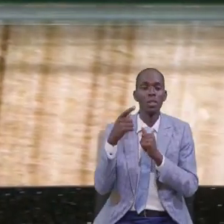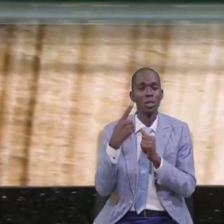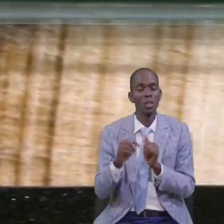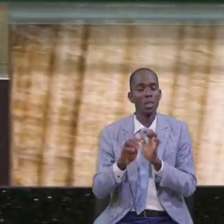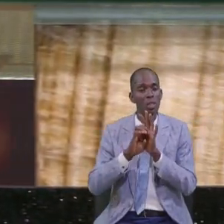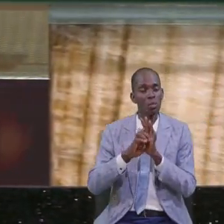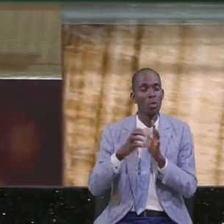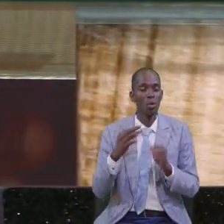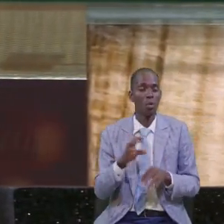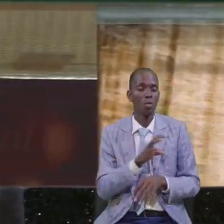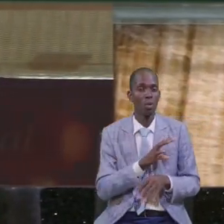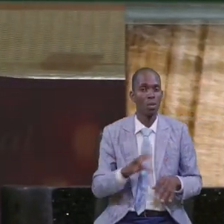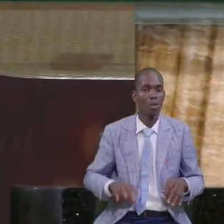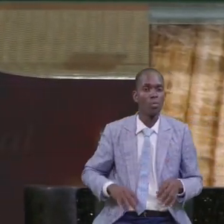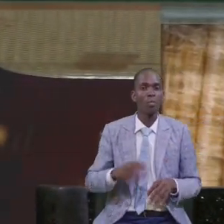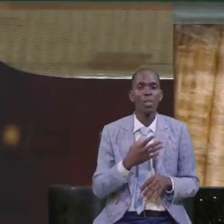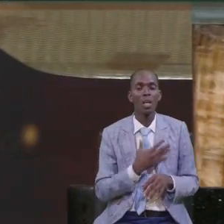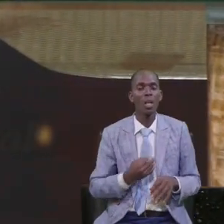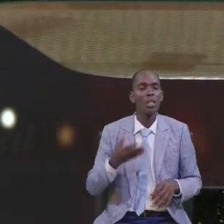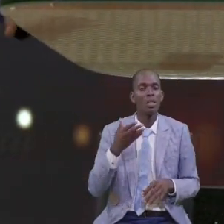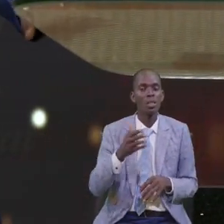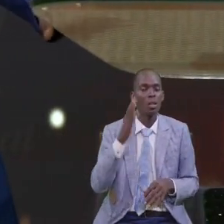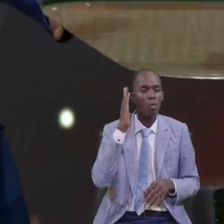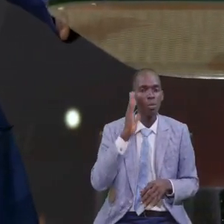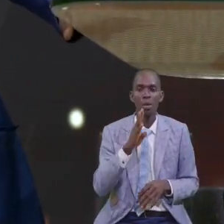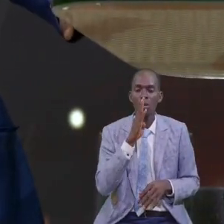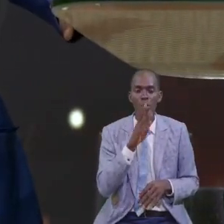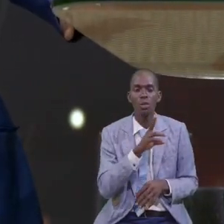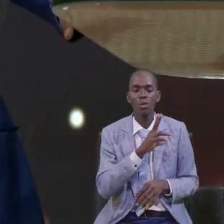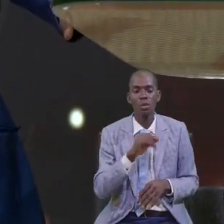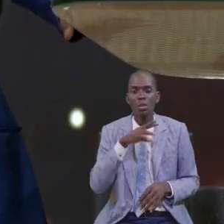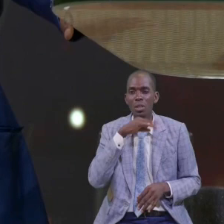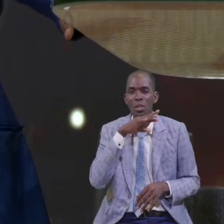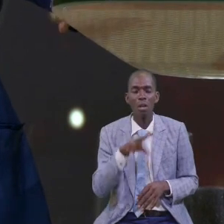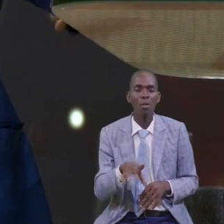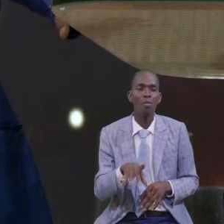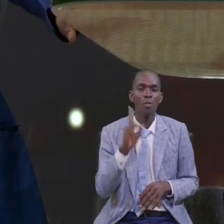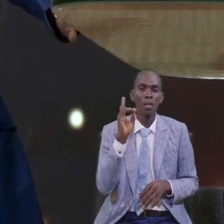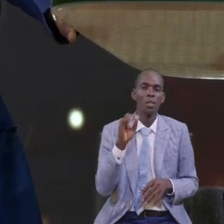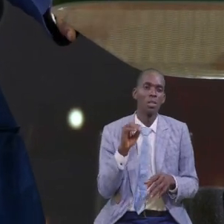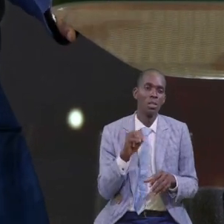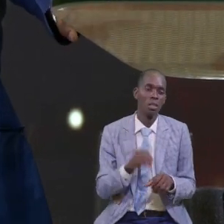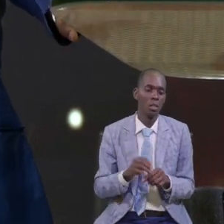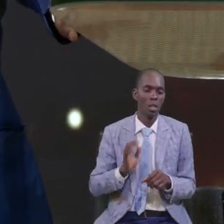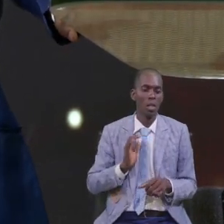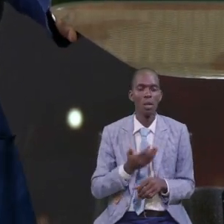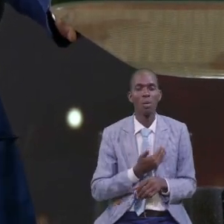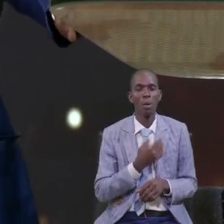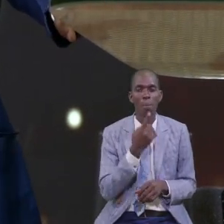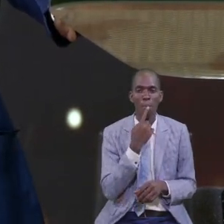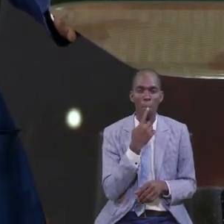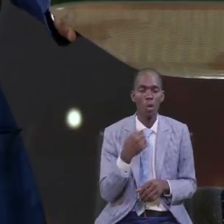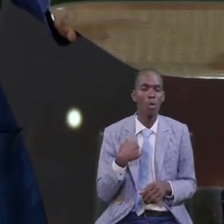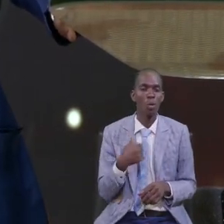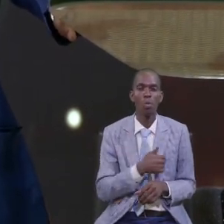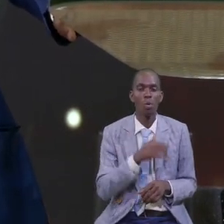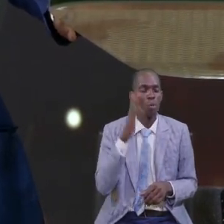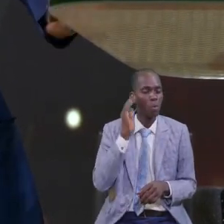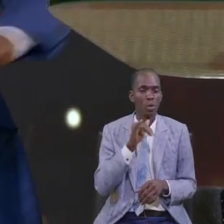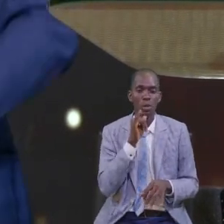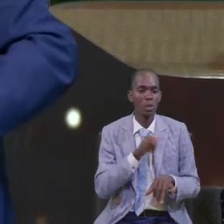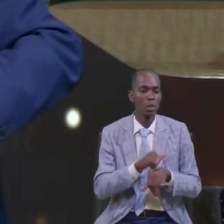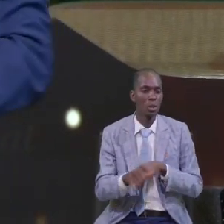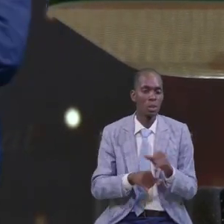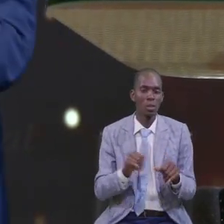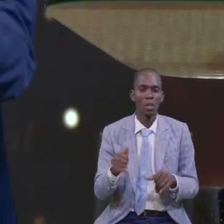of Christ, and there'll be no guile found in our mouth. We'll not deceive